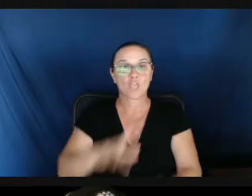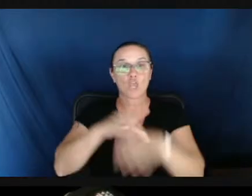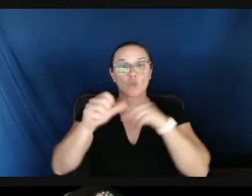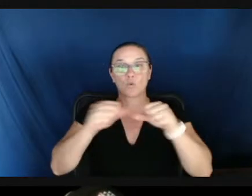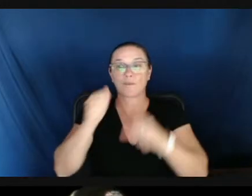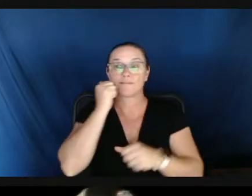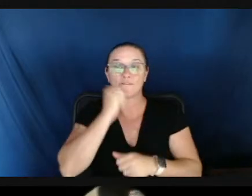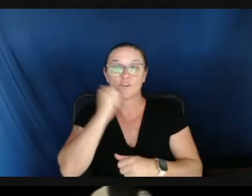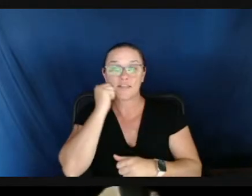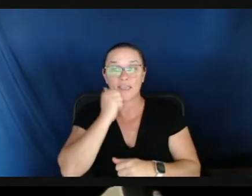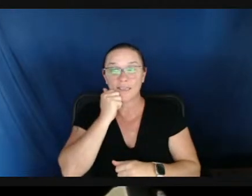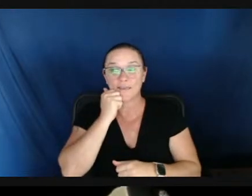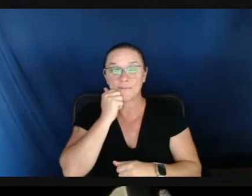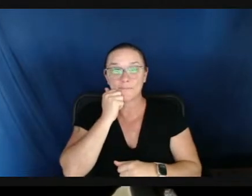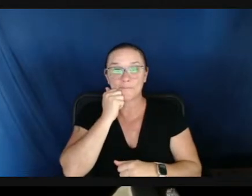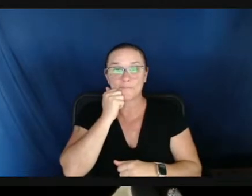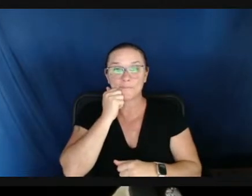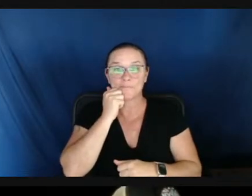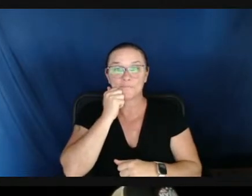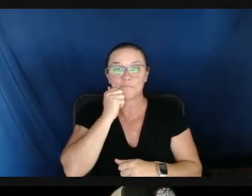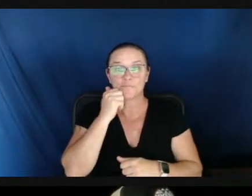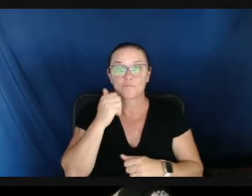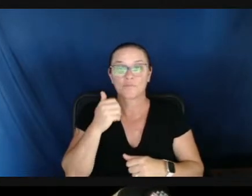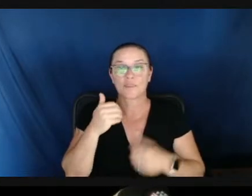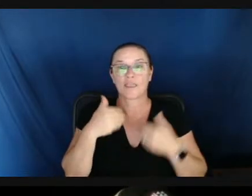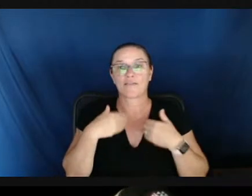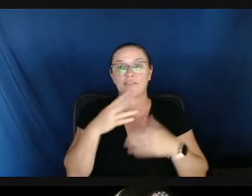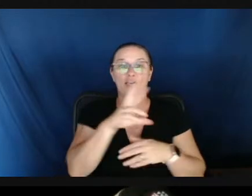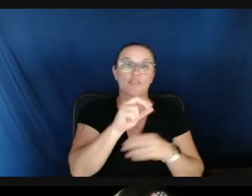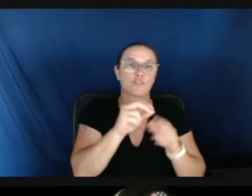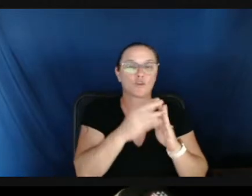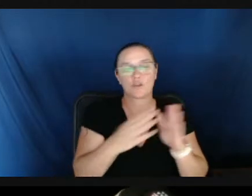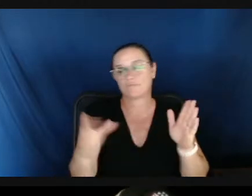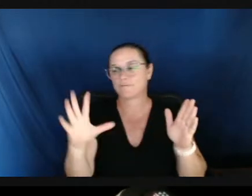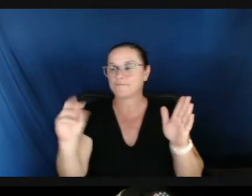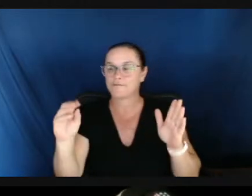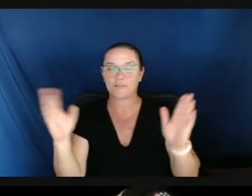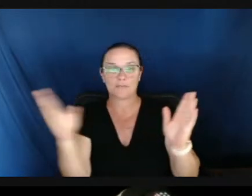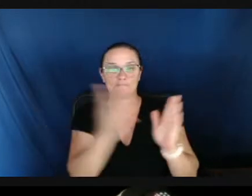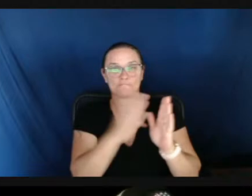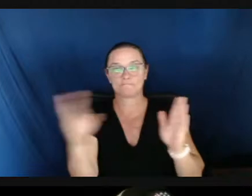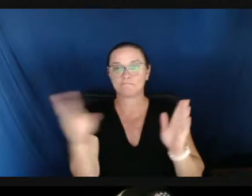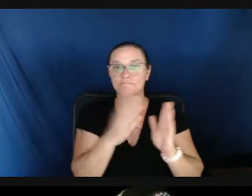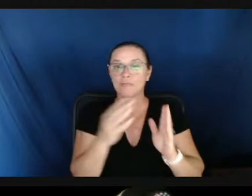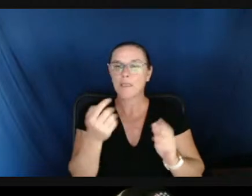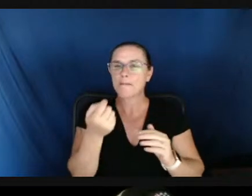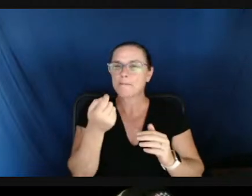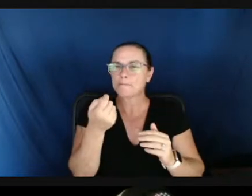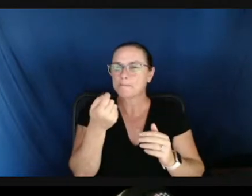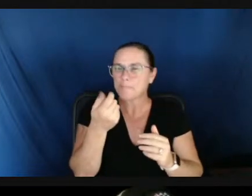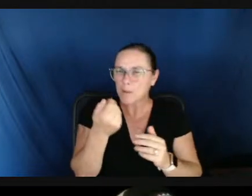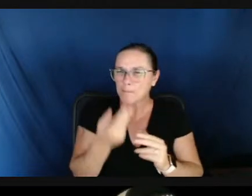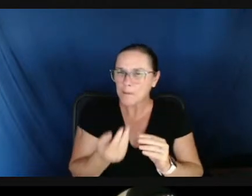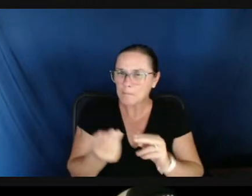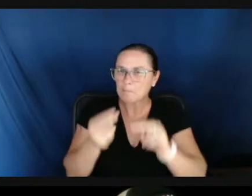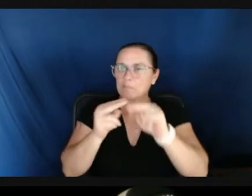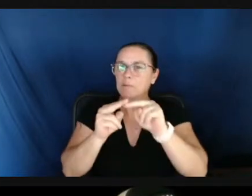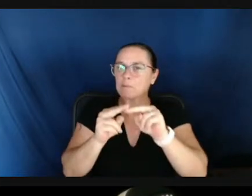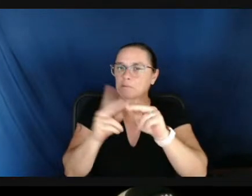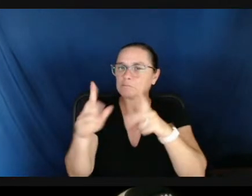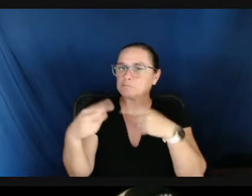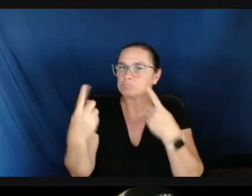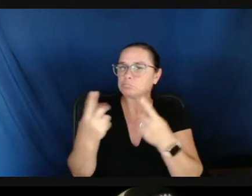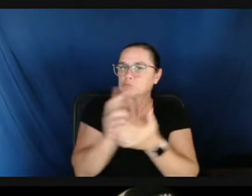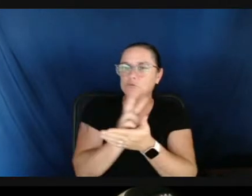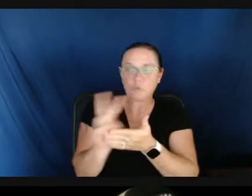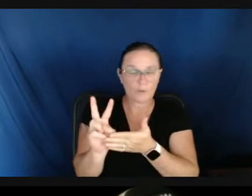day, there is that 30 to 50 range. Looks like maybe slightly higher in the last 2 weeks than the first 2